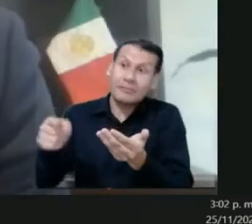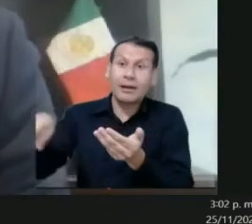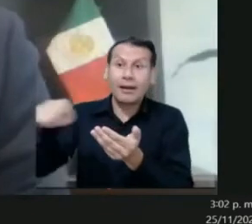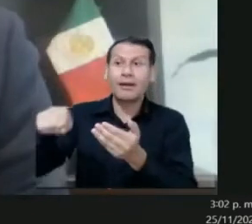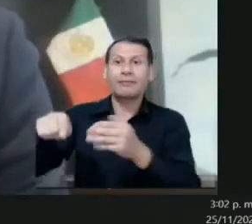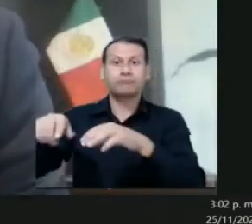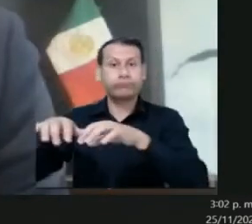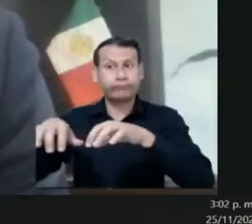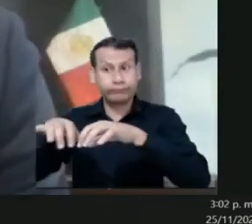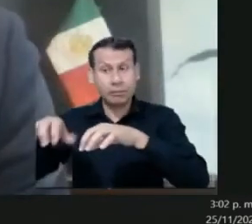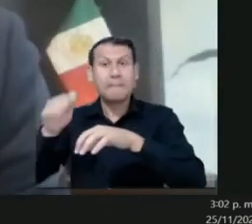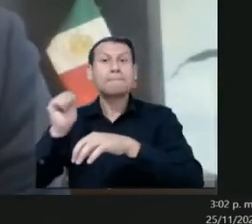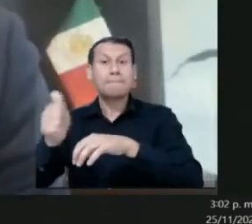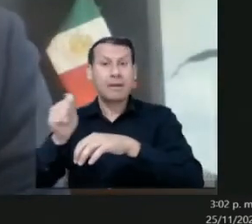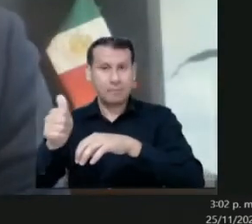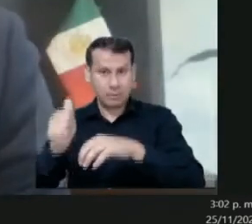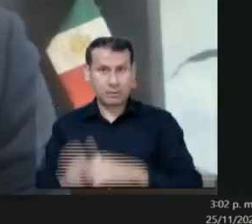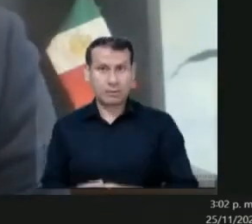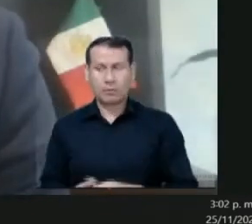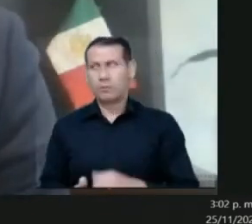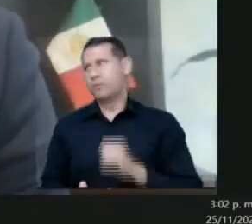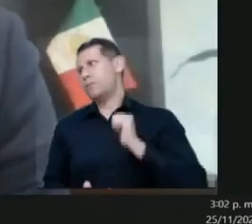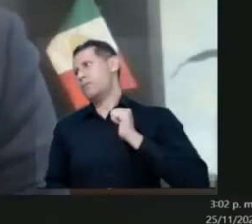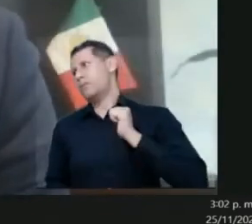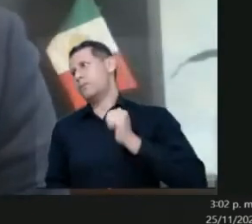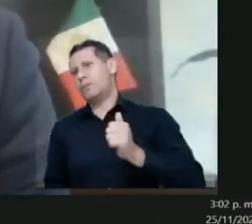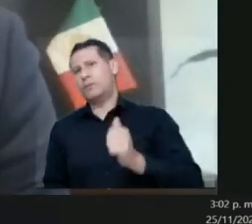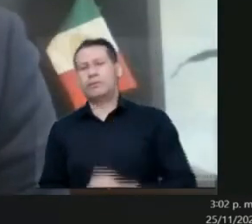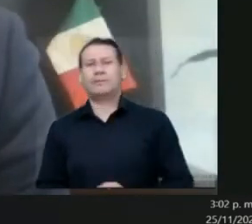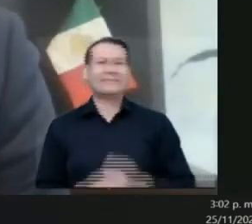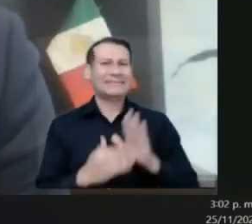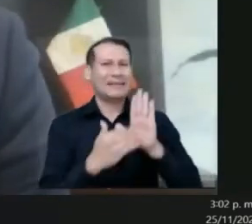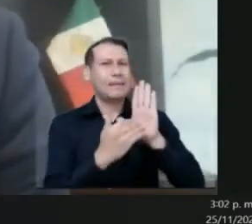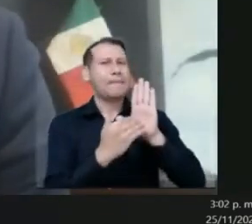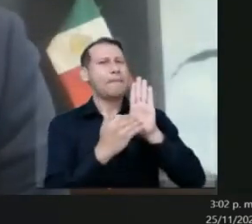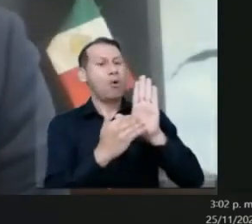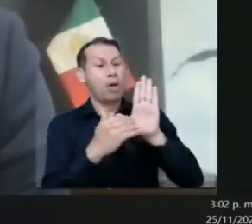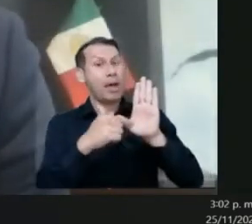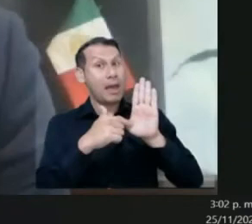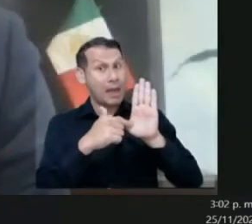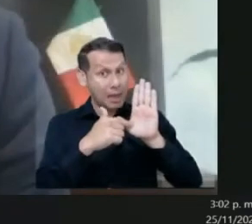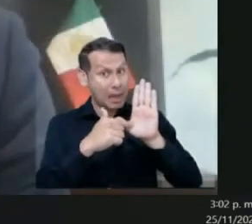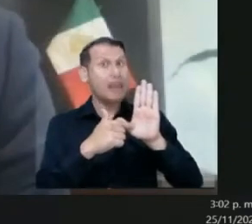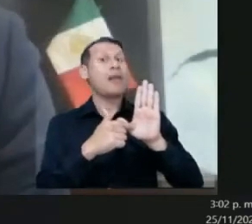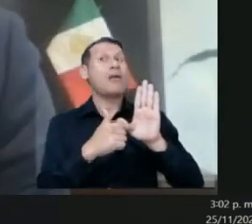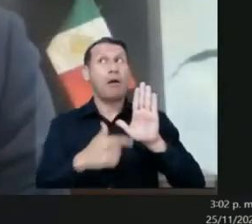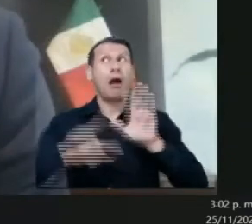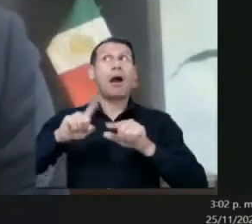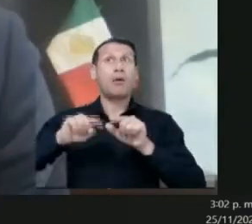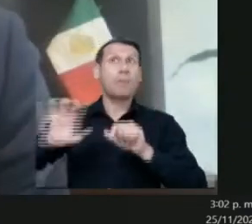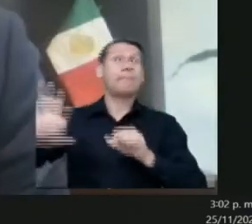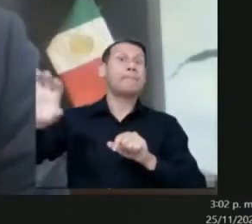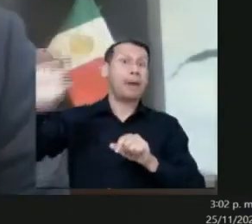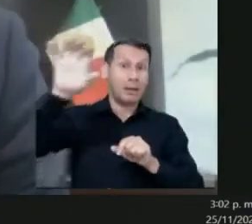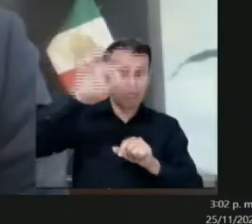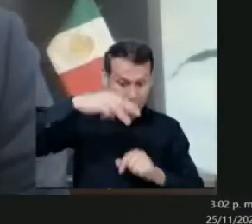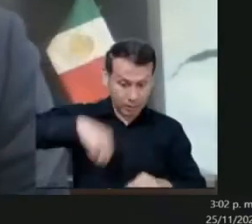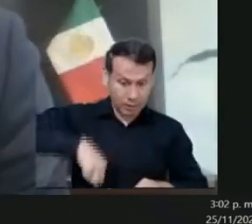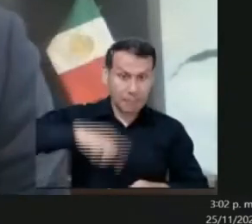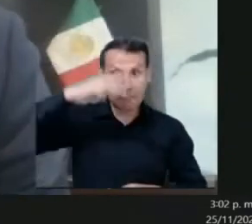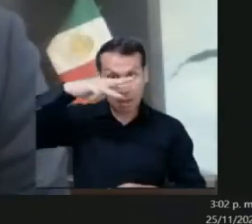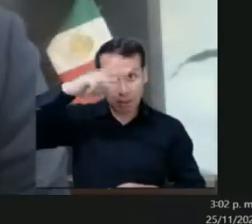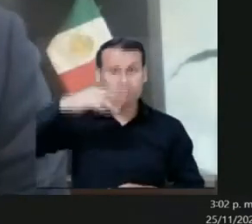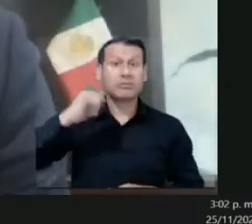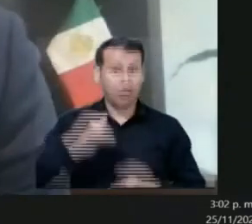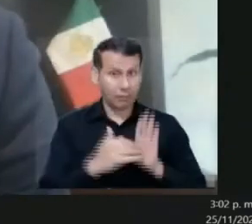their activities to provide the services. It's actually a model that we have had success in certain countries. In the case of